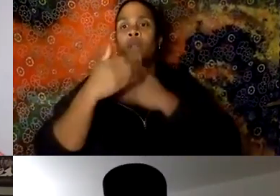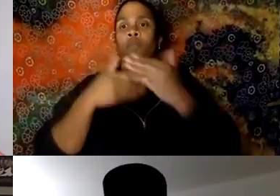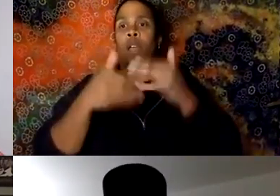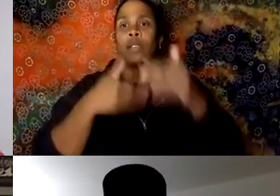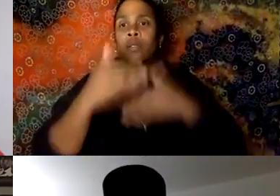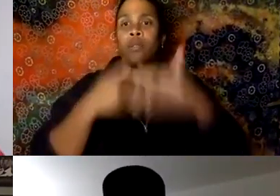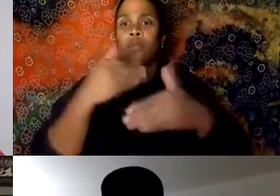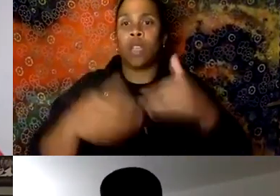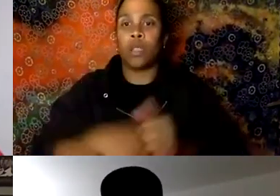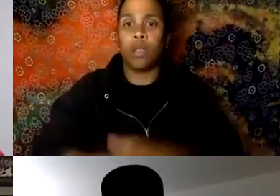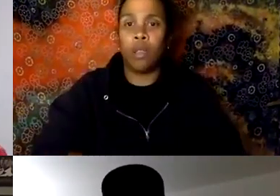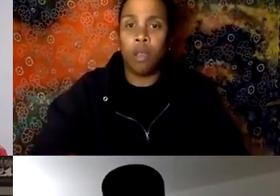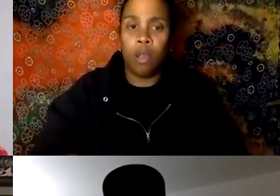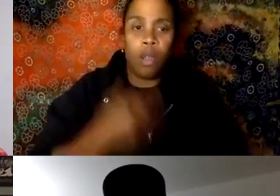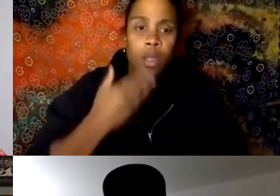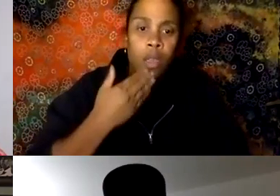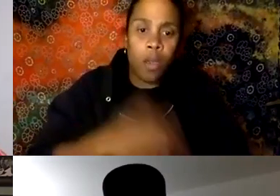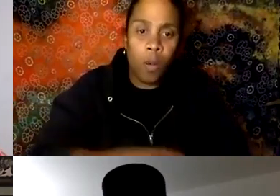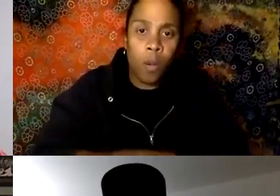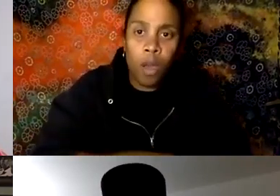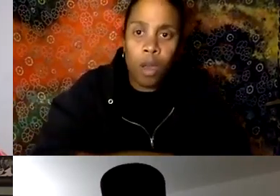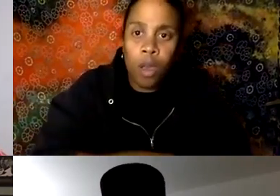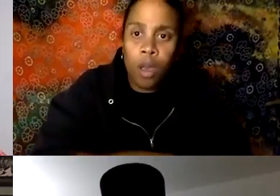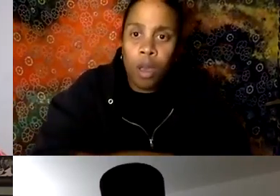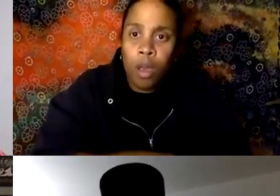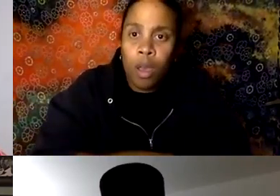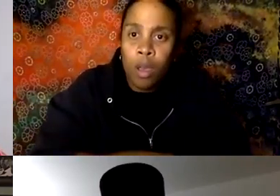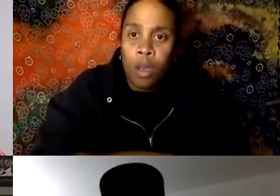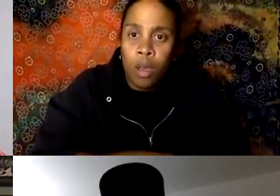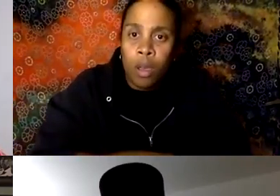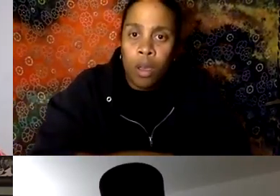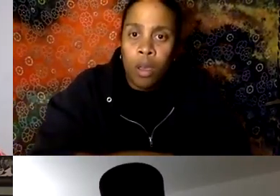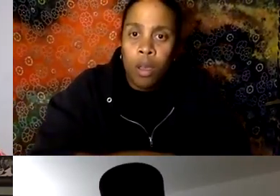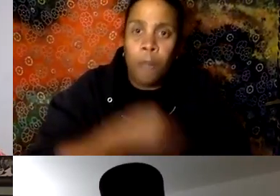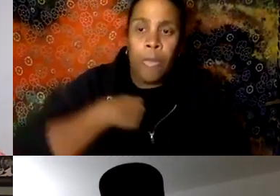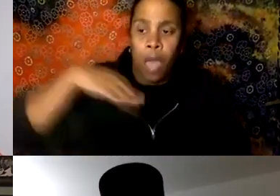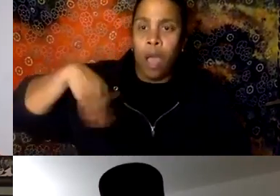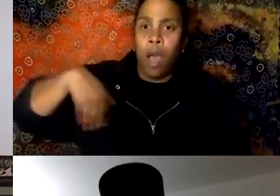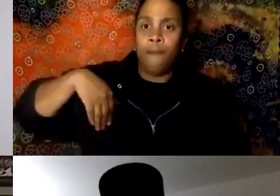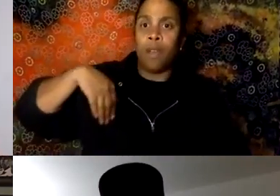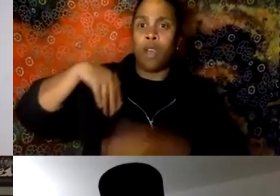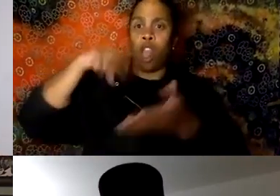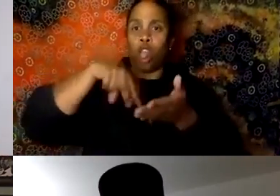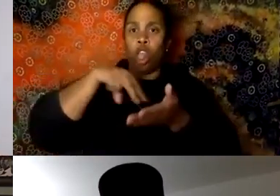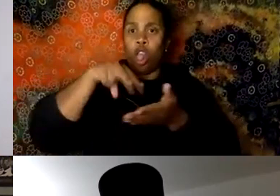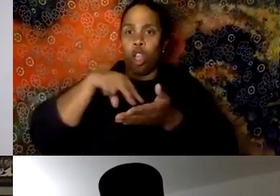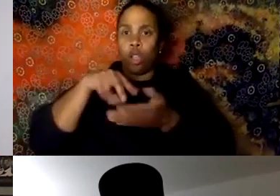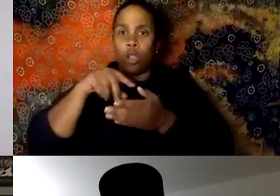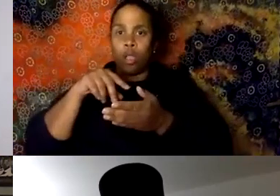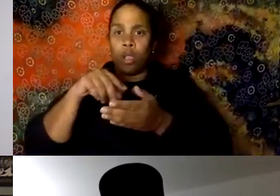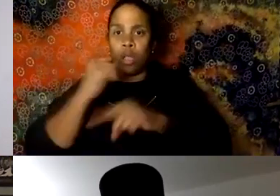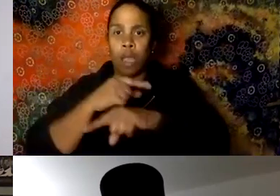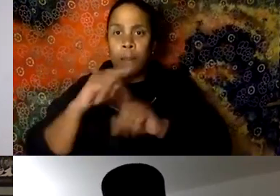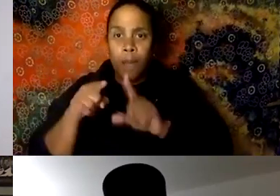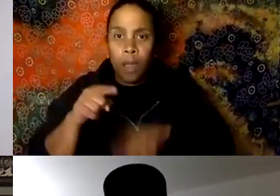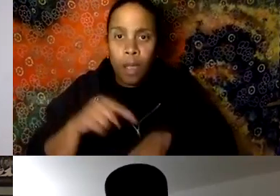thanks. Yeah, I don't think you've had it on your, well, I haven't looked at it much, I guess, during the event to watch you do it, but I now really want to